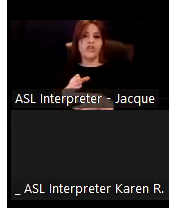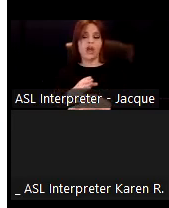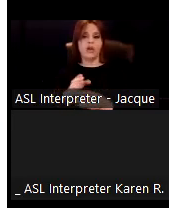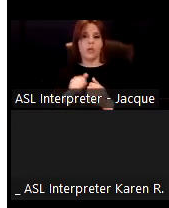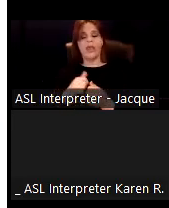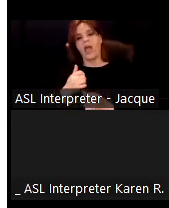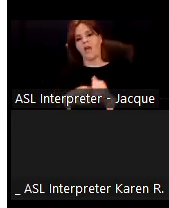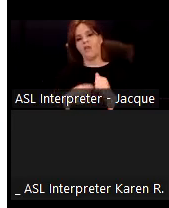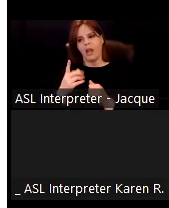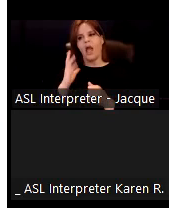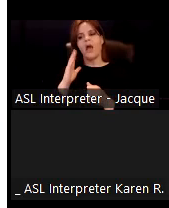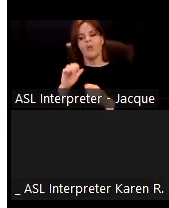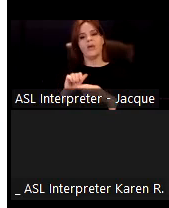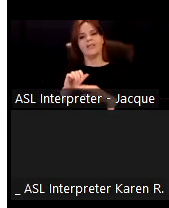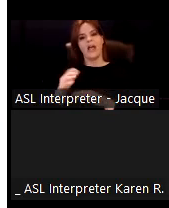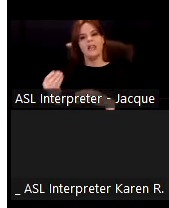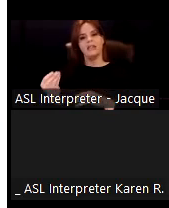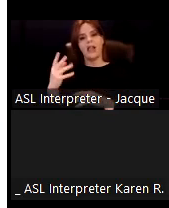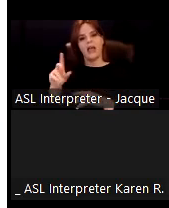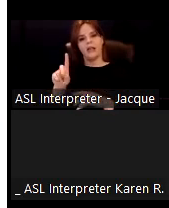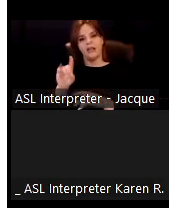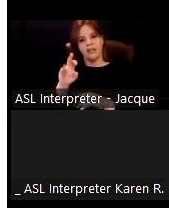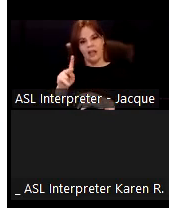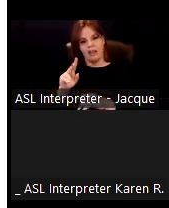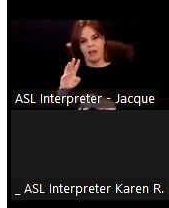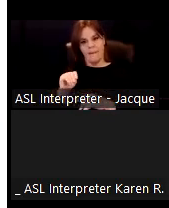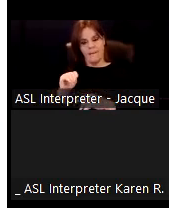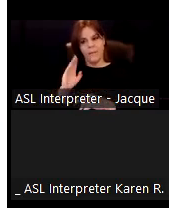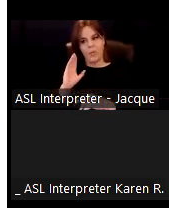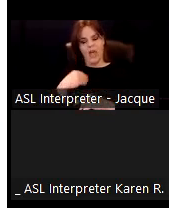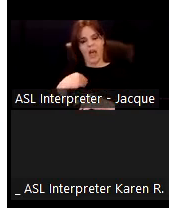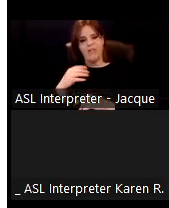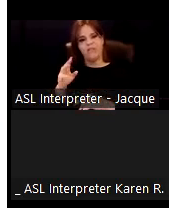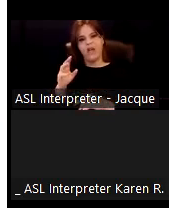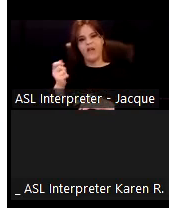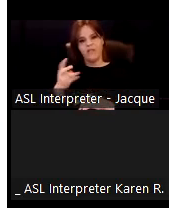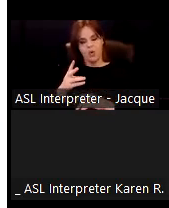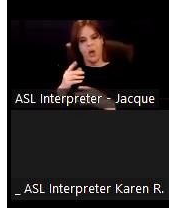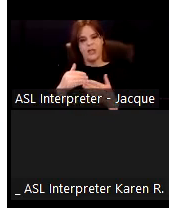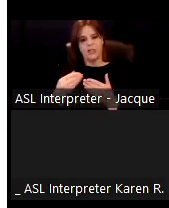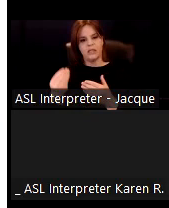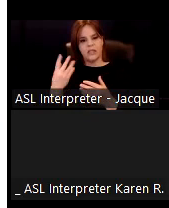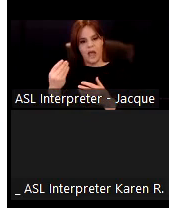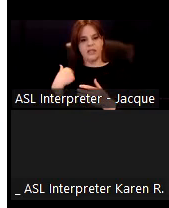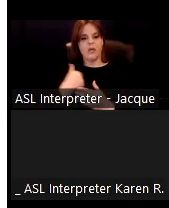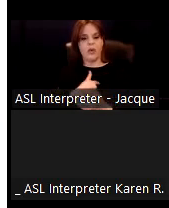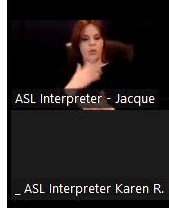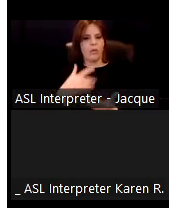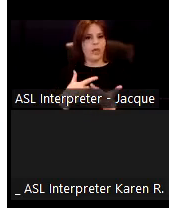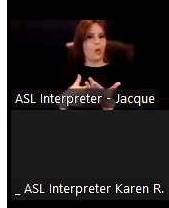everybody, and I'll send the slide deck. You'll also have a few of the slides that we'll be going over next week as part of